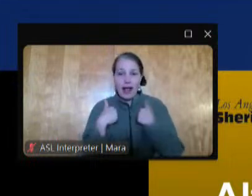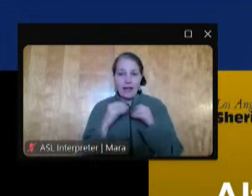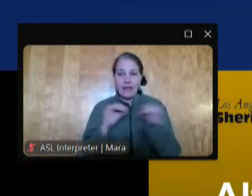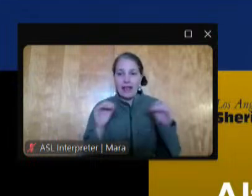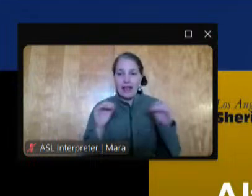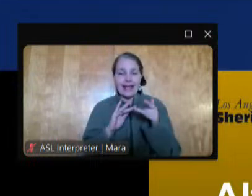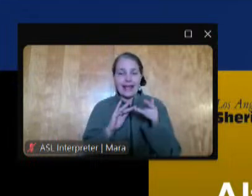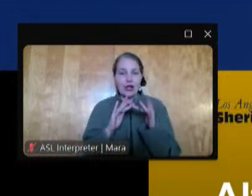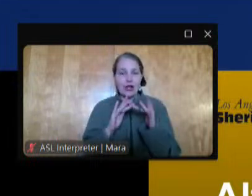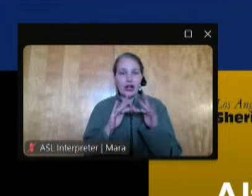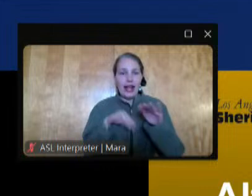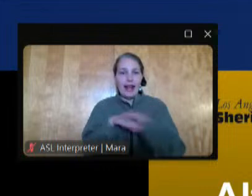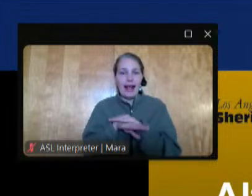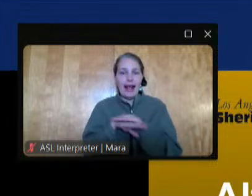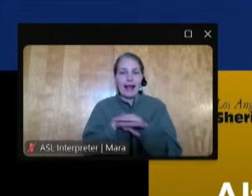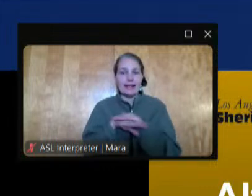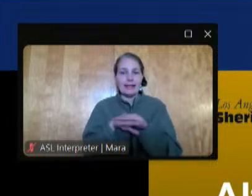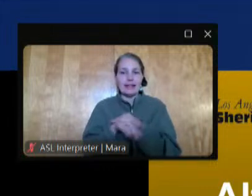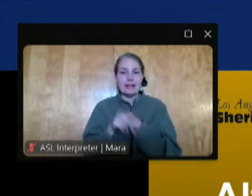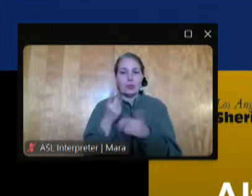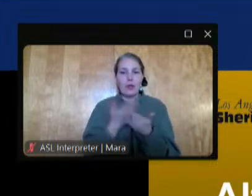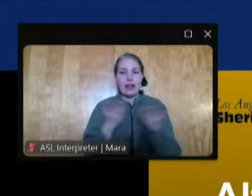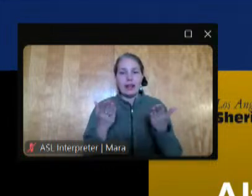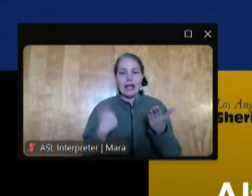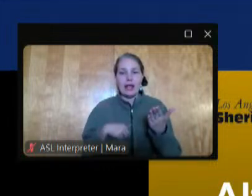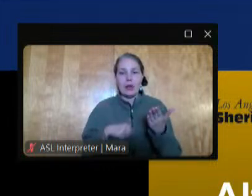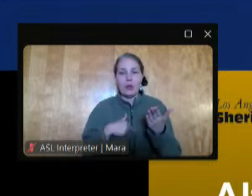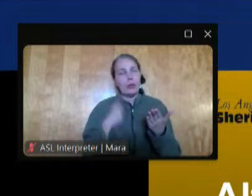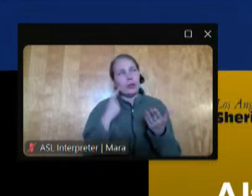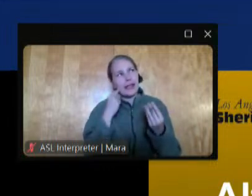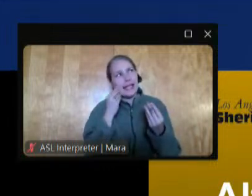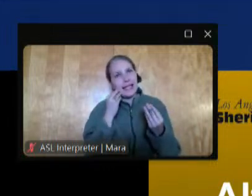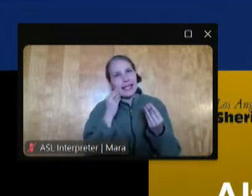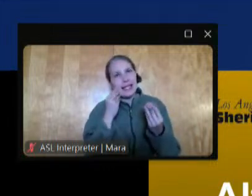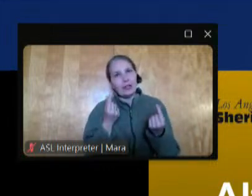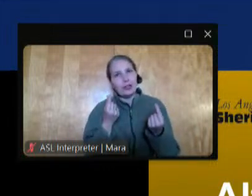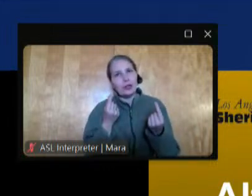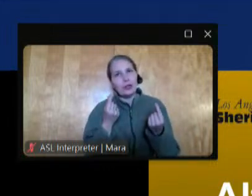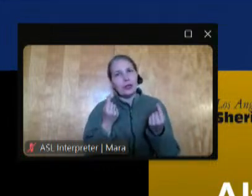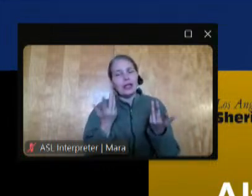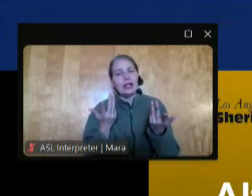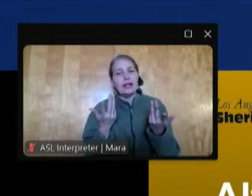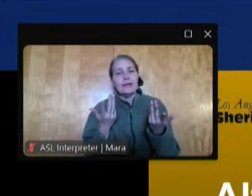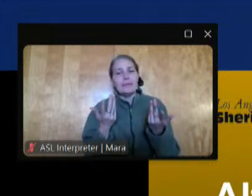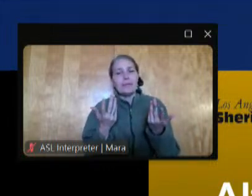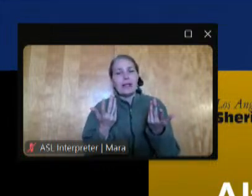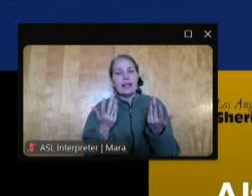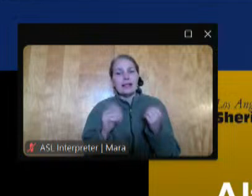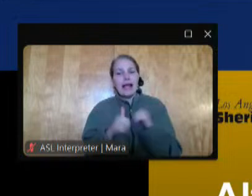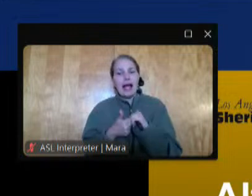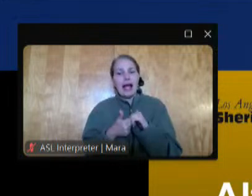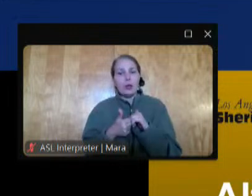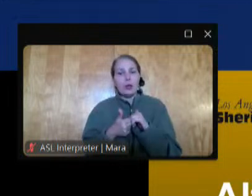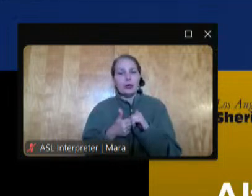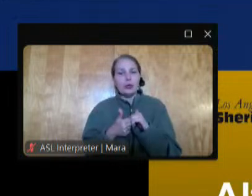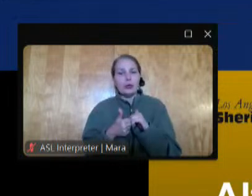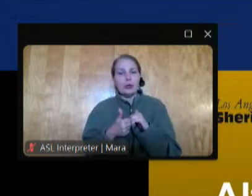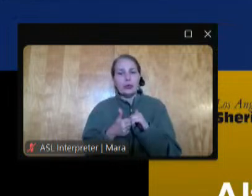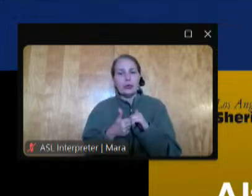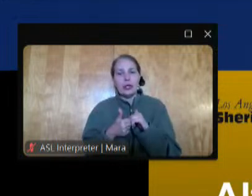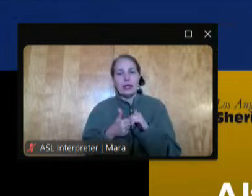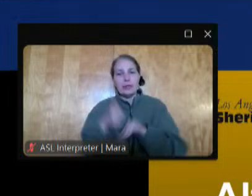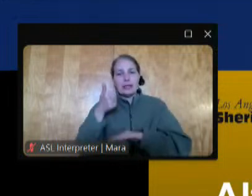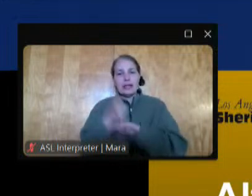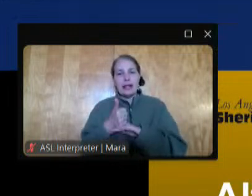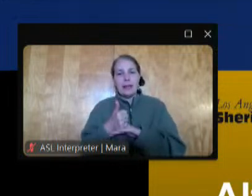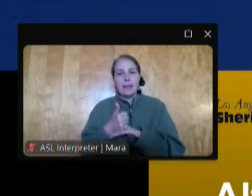internet access, one of the things that we've brainstormed is coming up with game or hunting type cameras that you can post